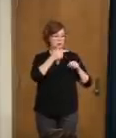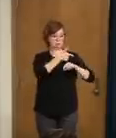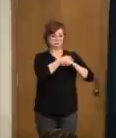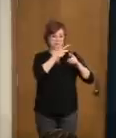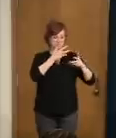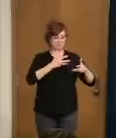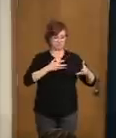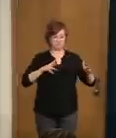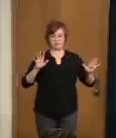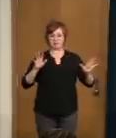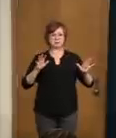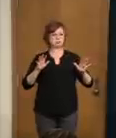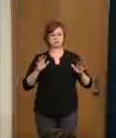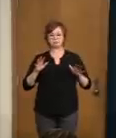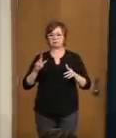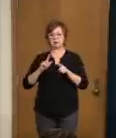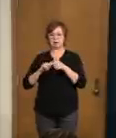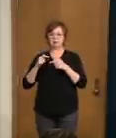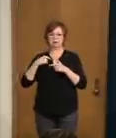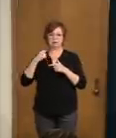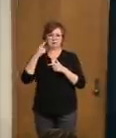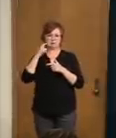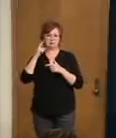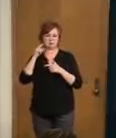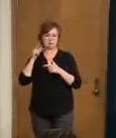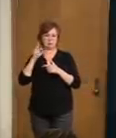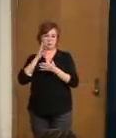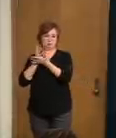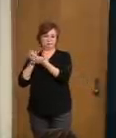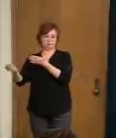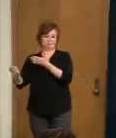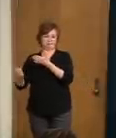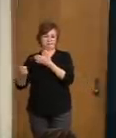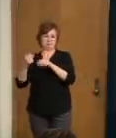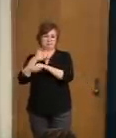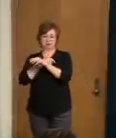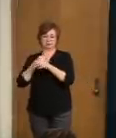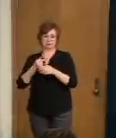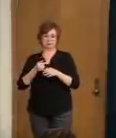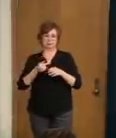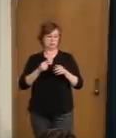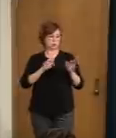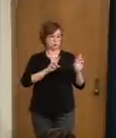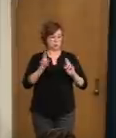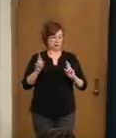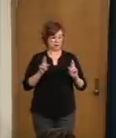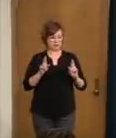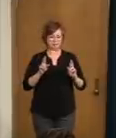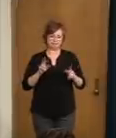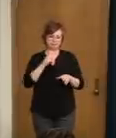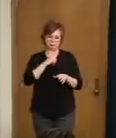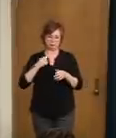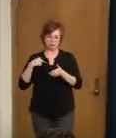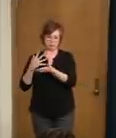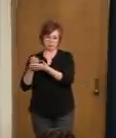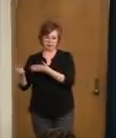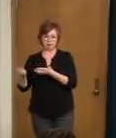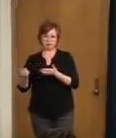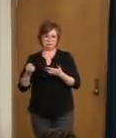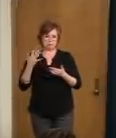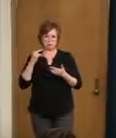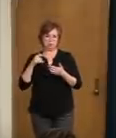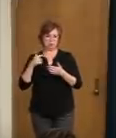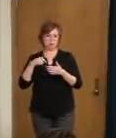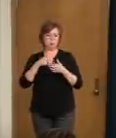the coming week, we may run out before the next allocation. And based on our target of